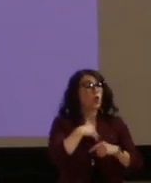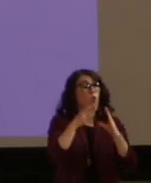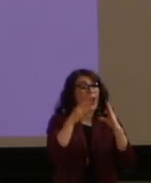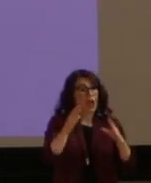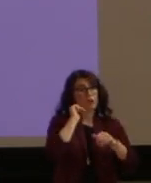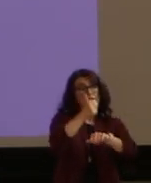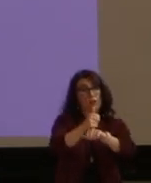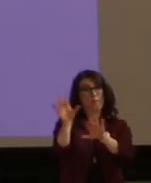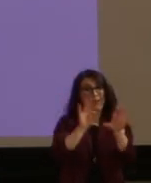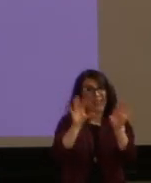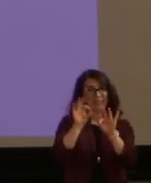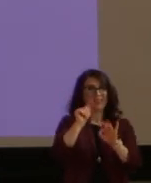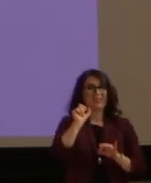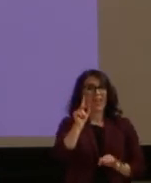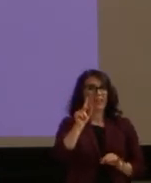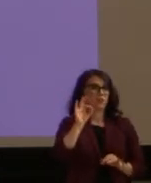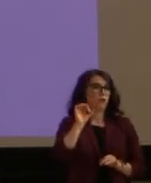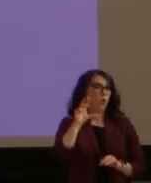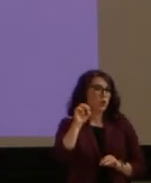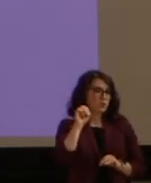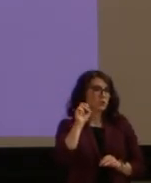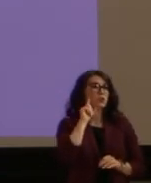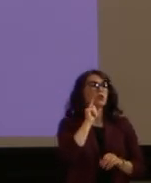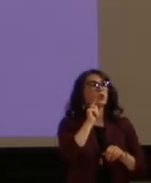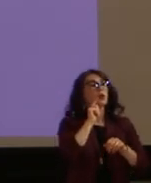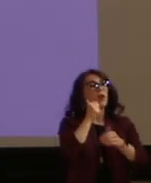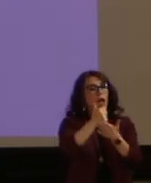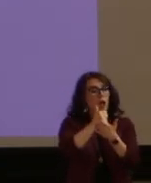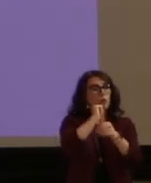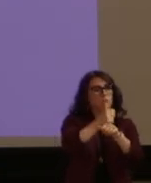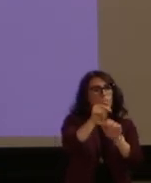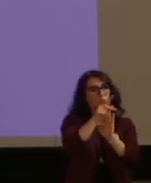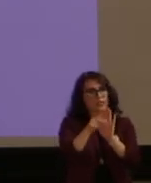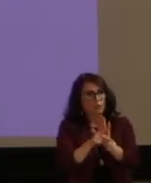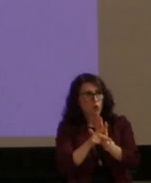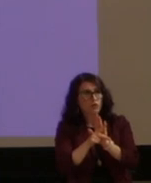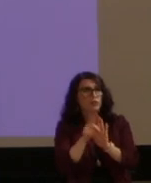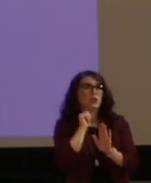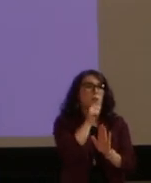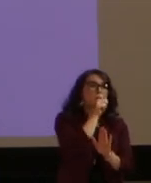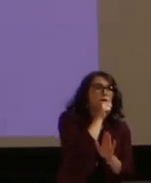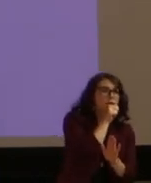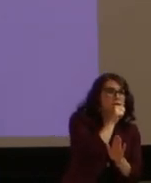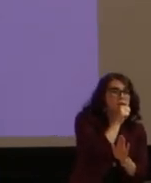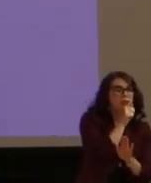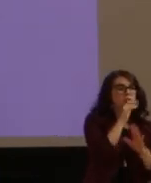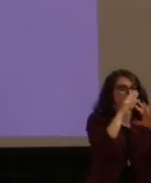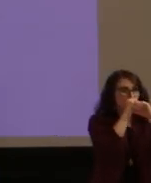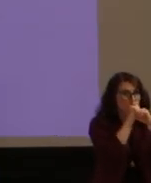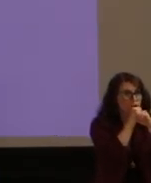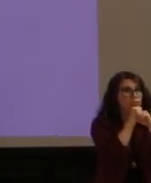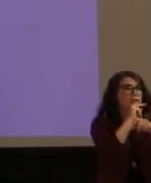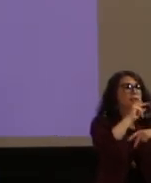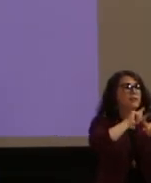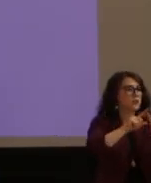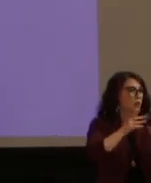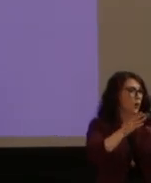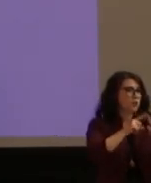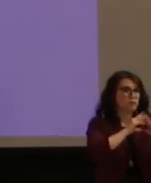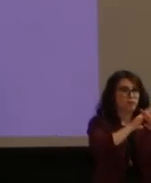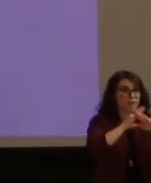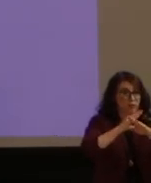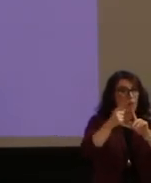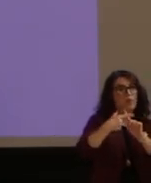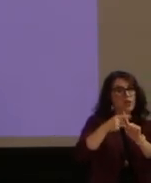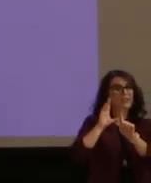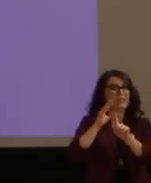force to craft sets of principles to shape the initiative's privacy and security safeguards, as well as its ideological framework.